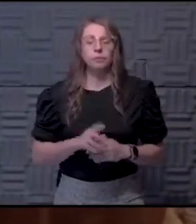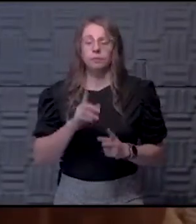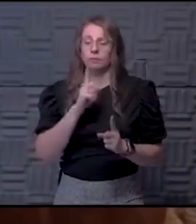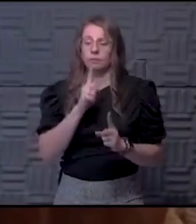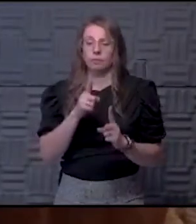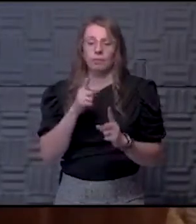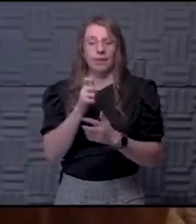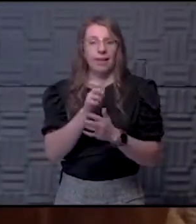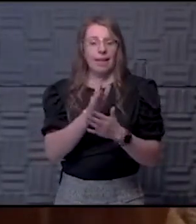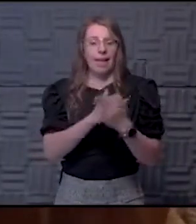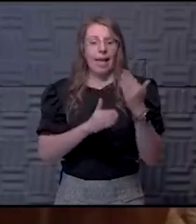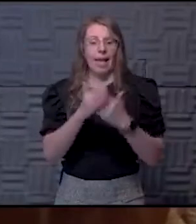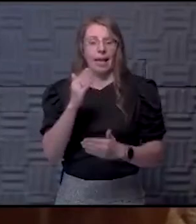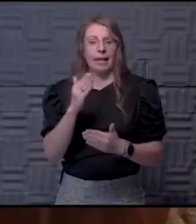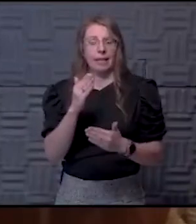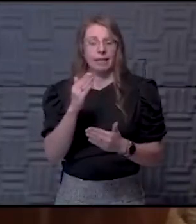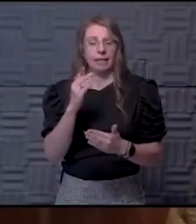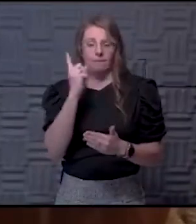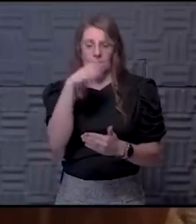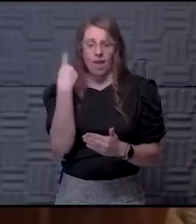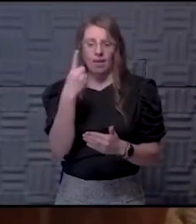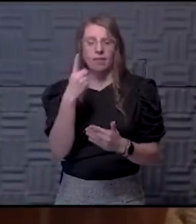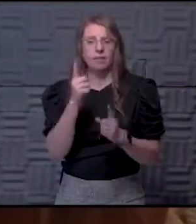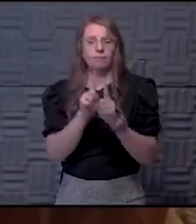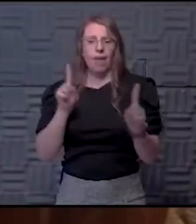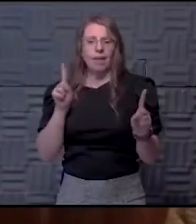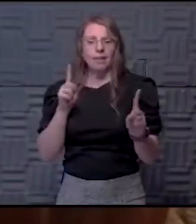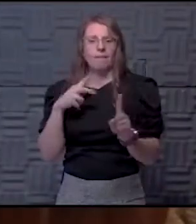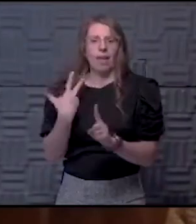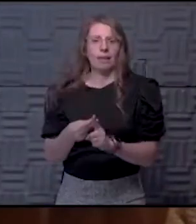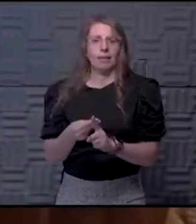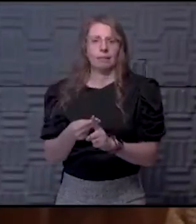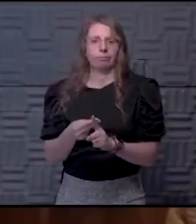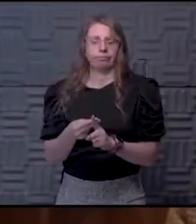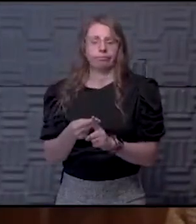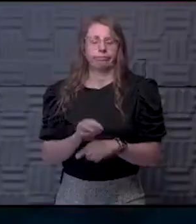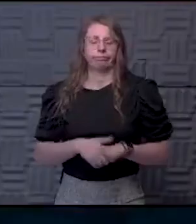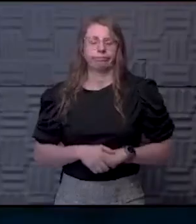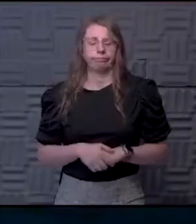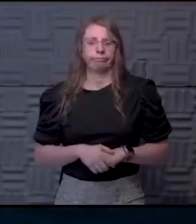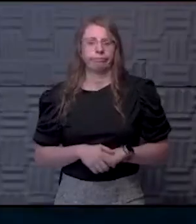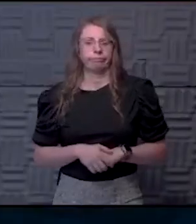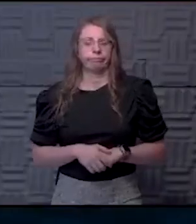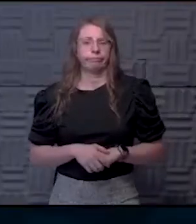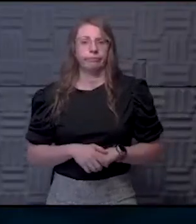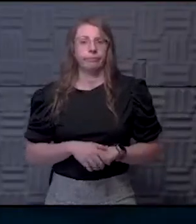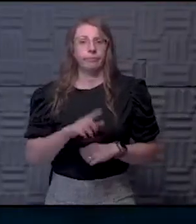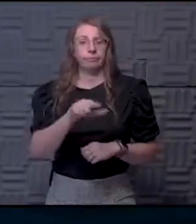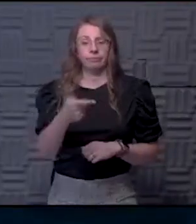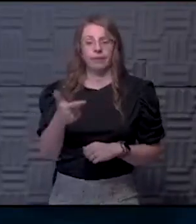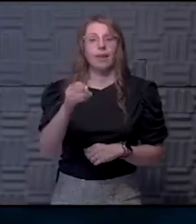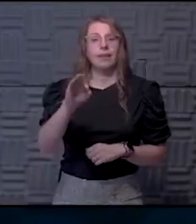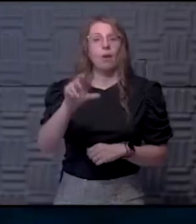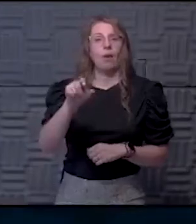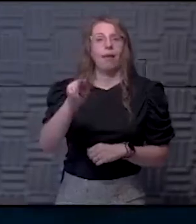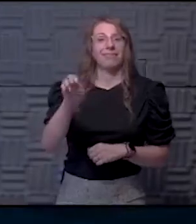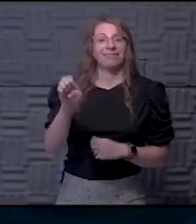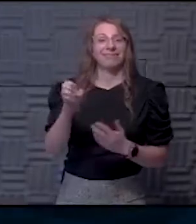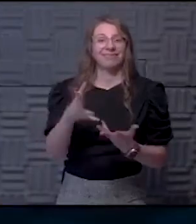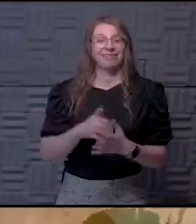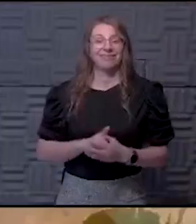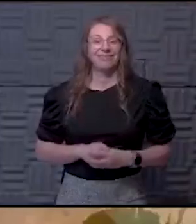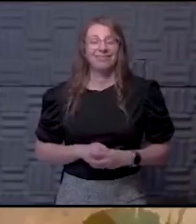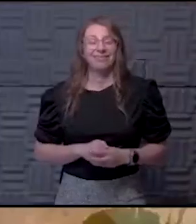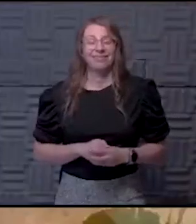stands: hands, face, space, and vaccinate. Yes, it does. Caroline, final thoughts today.